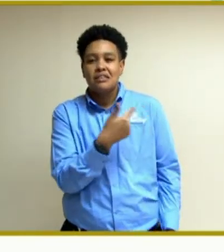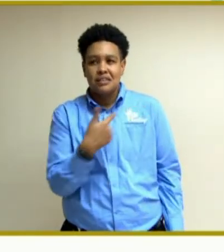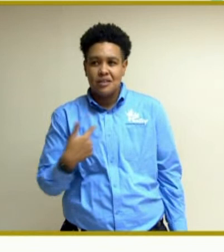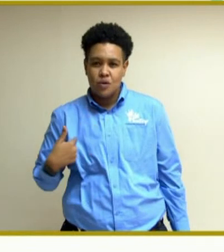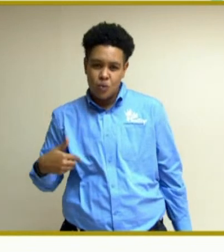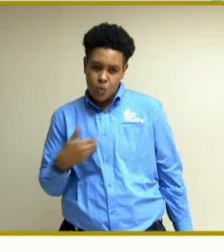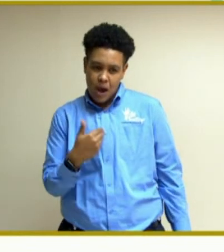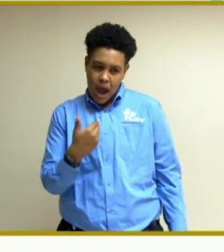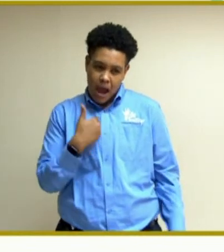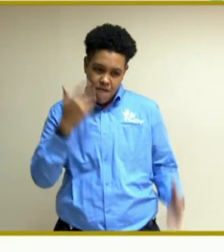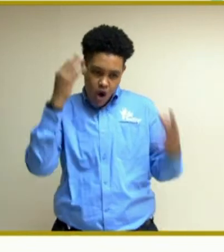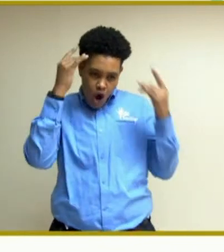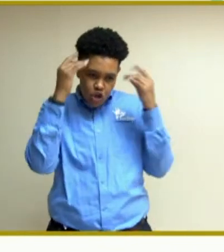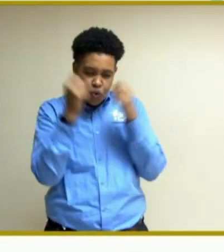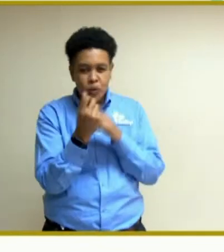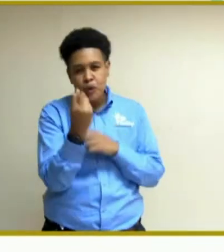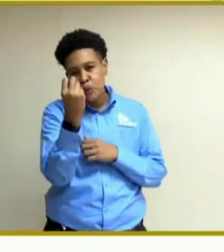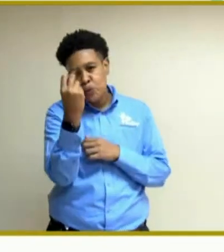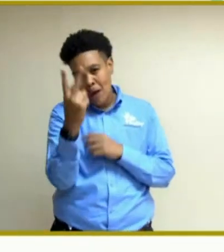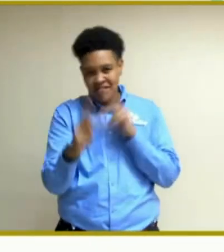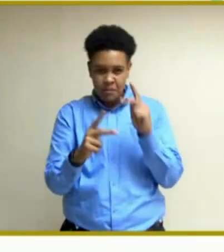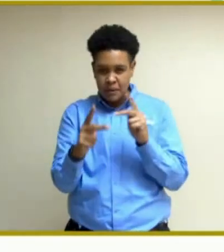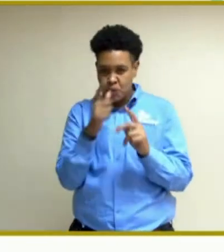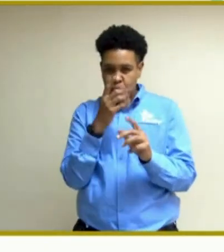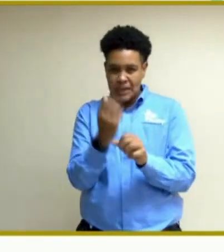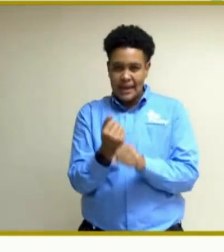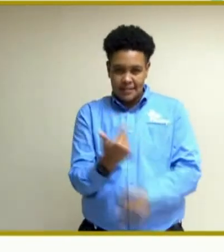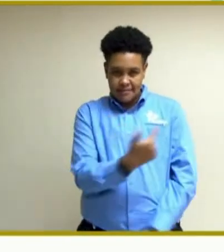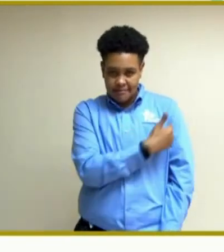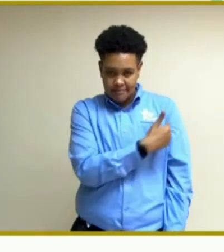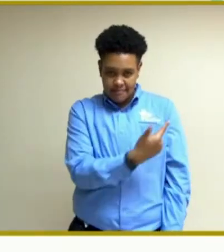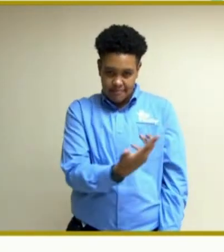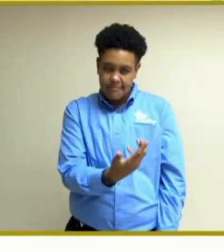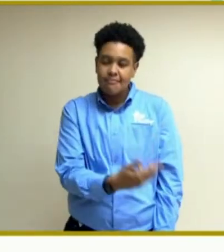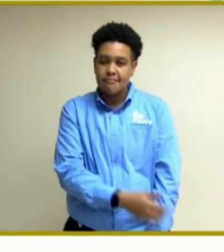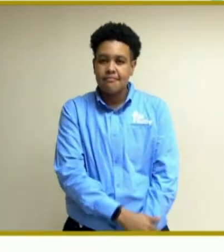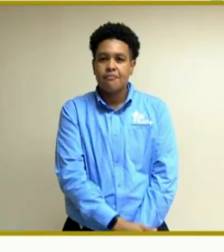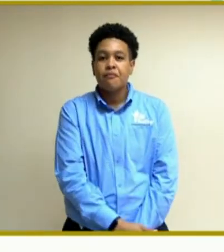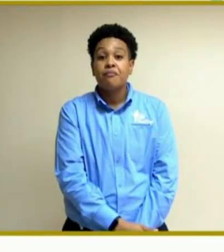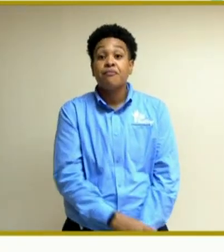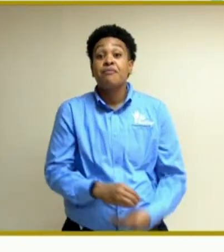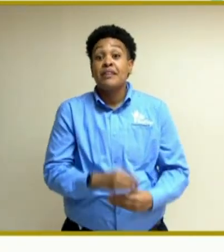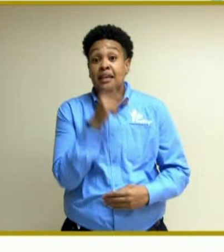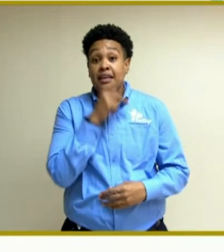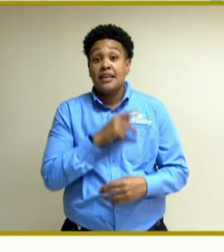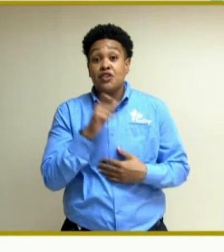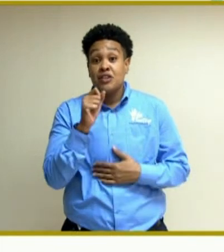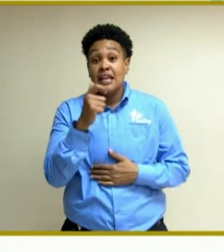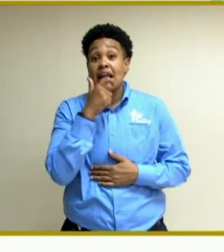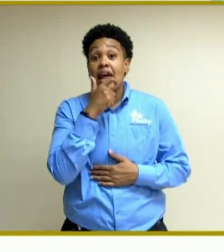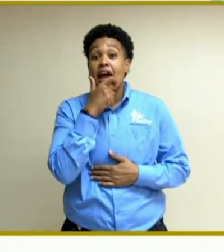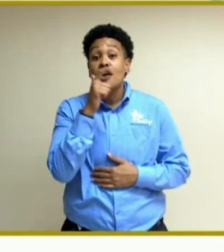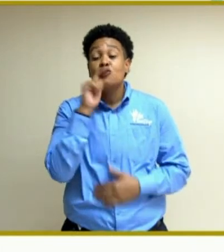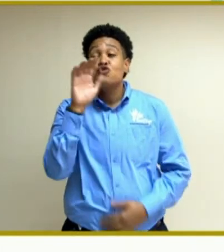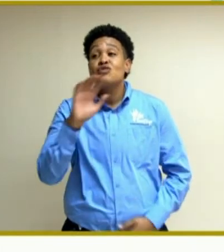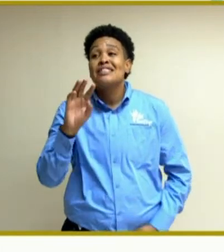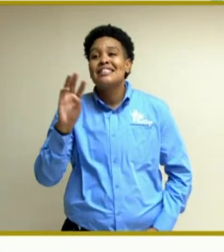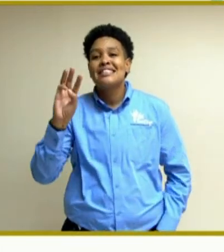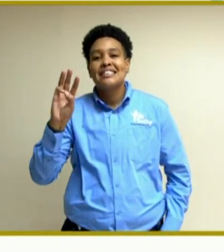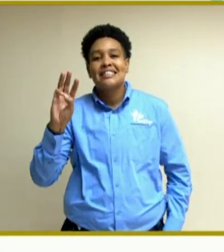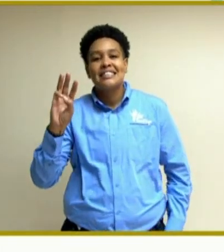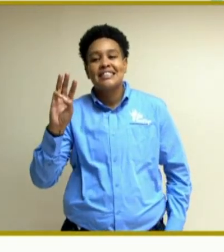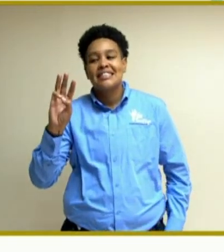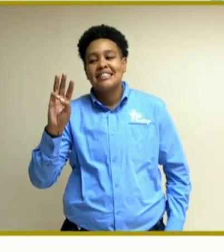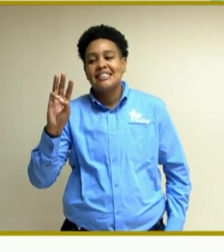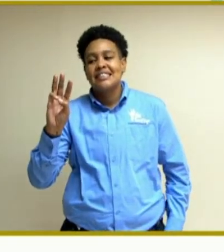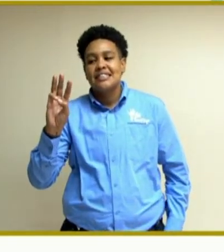we had a concern with 12 of our patients. In Kingston and St. Andrew, it was actually 6.